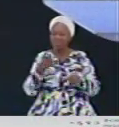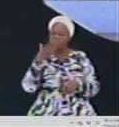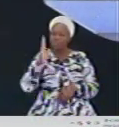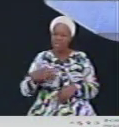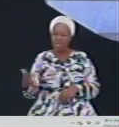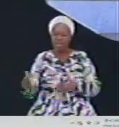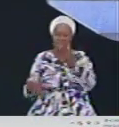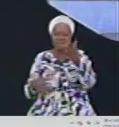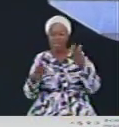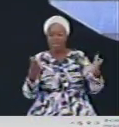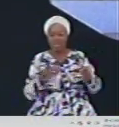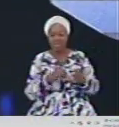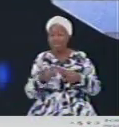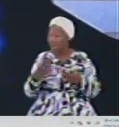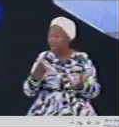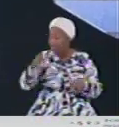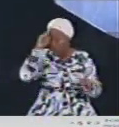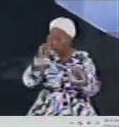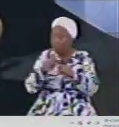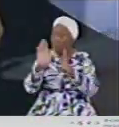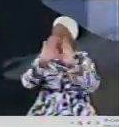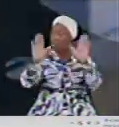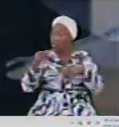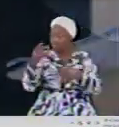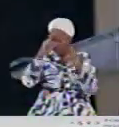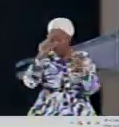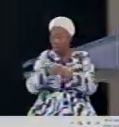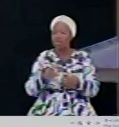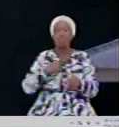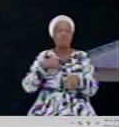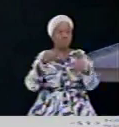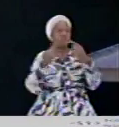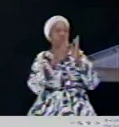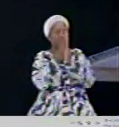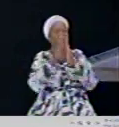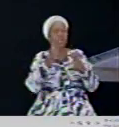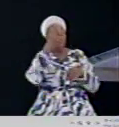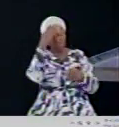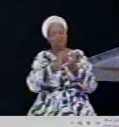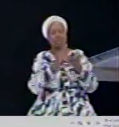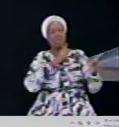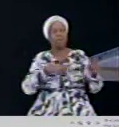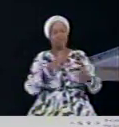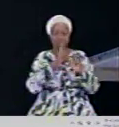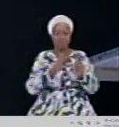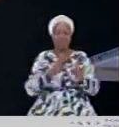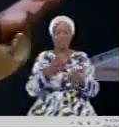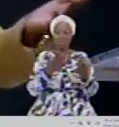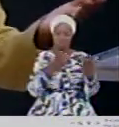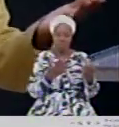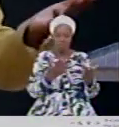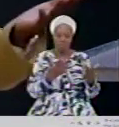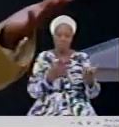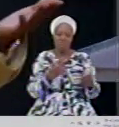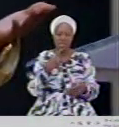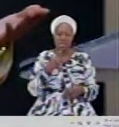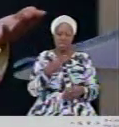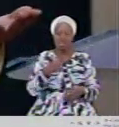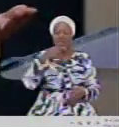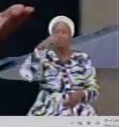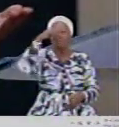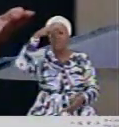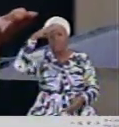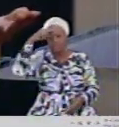comes, Covenant Sunday, we're going to pray, and the Lord is going to answer. Wait a minute. He says,